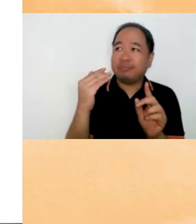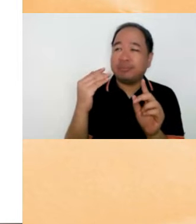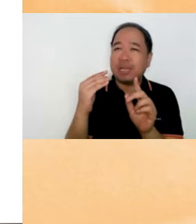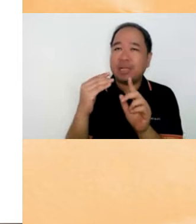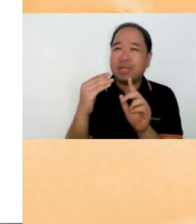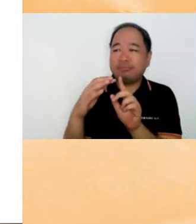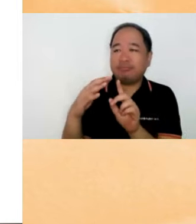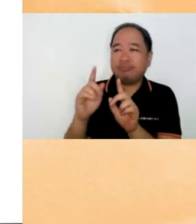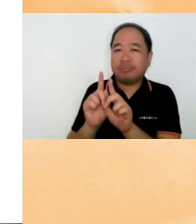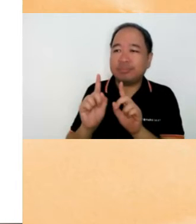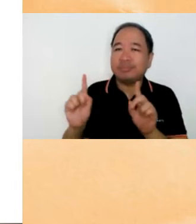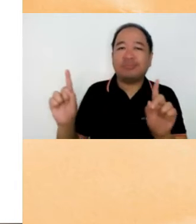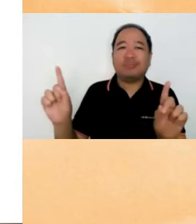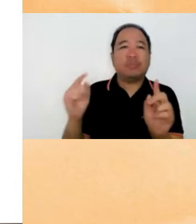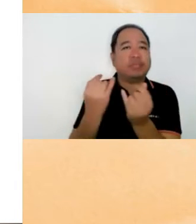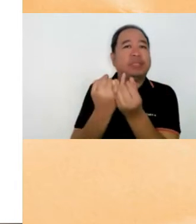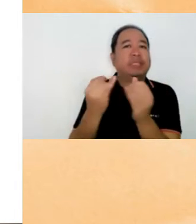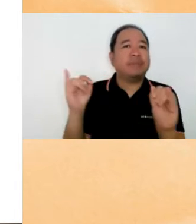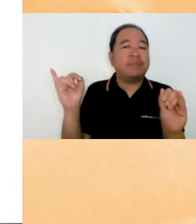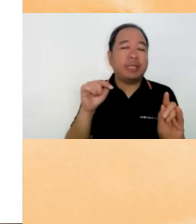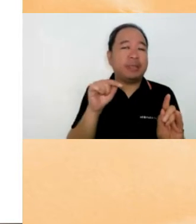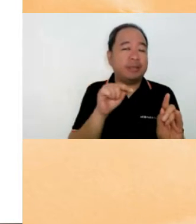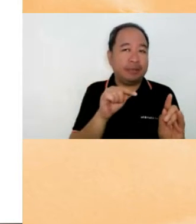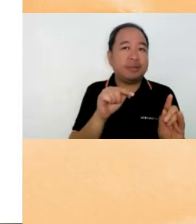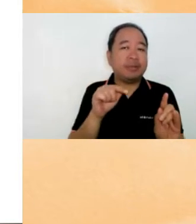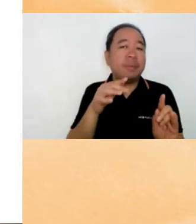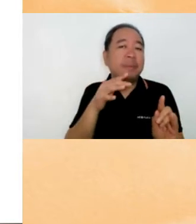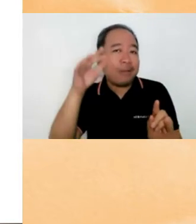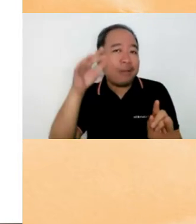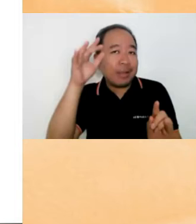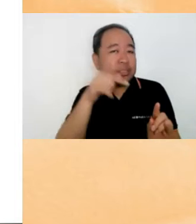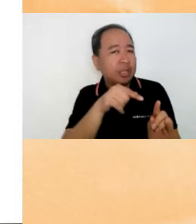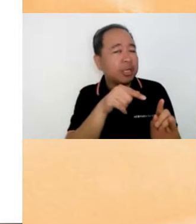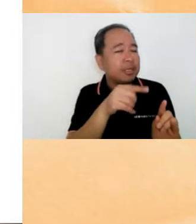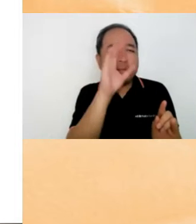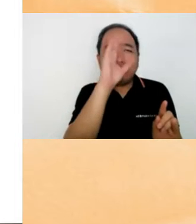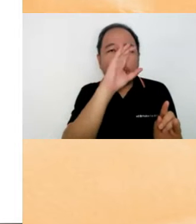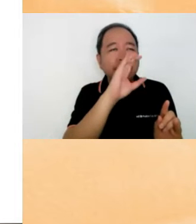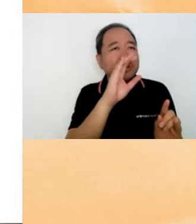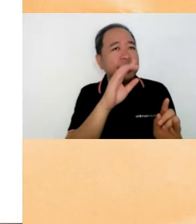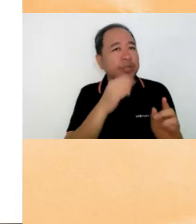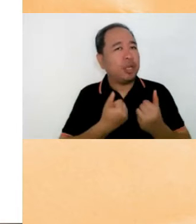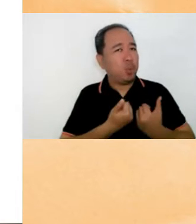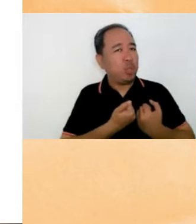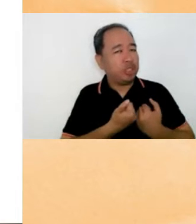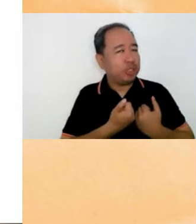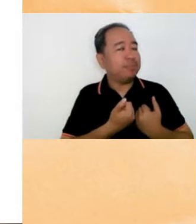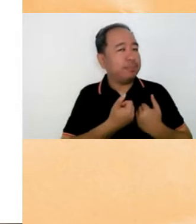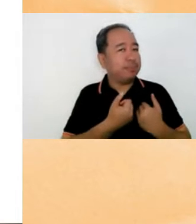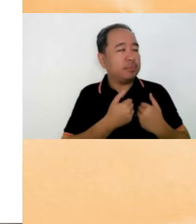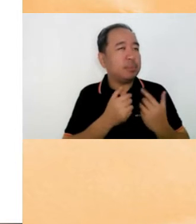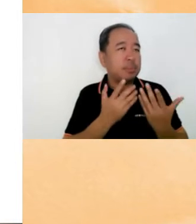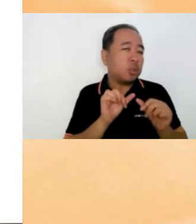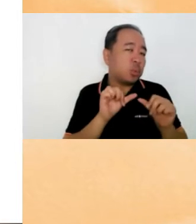healthy male and female relationships, and to continue bonding with friends. This is the time when